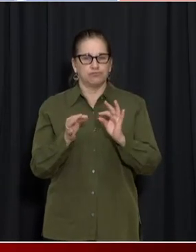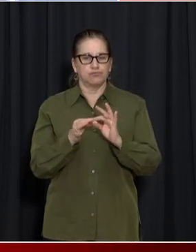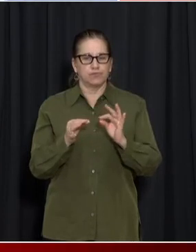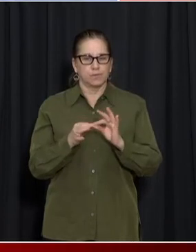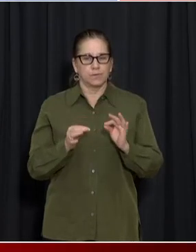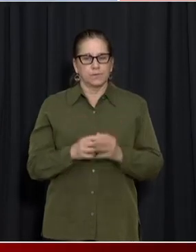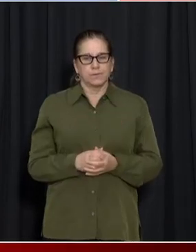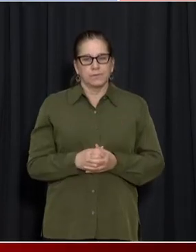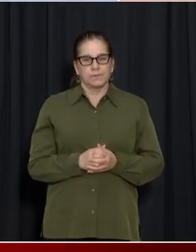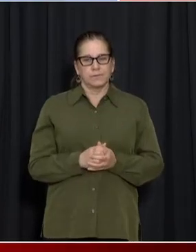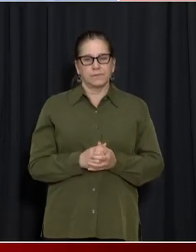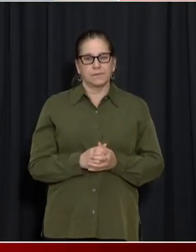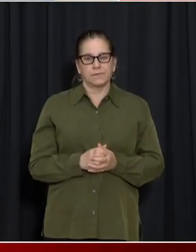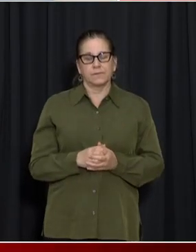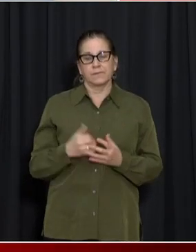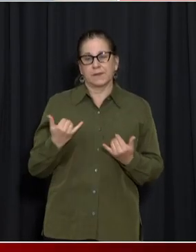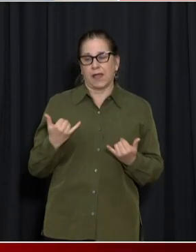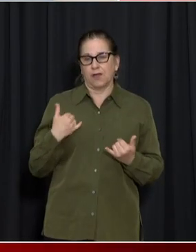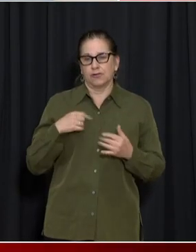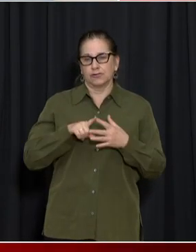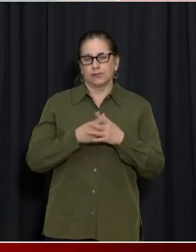begin.